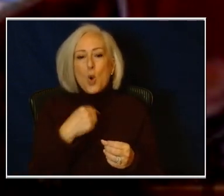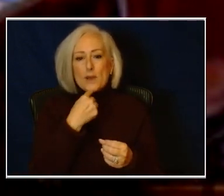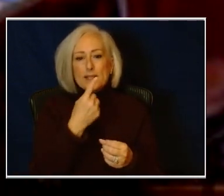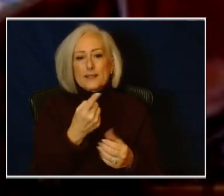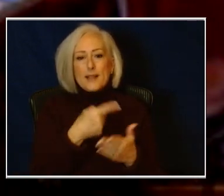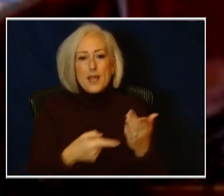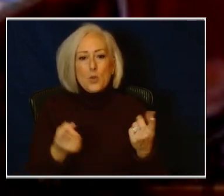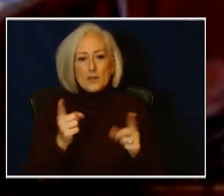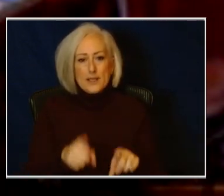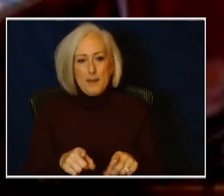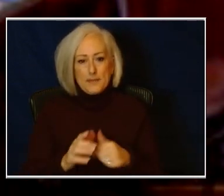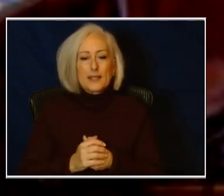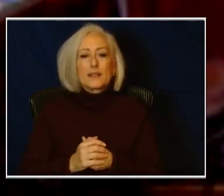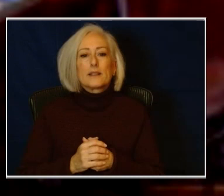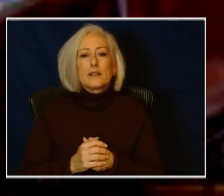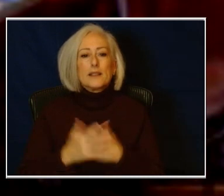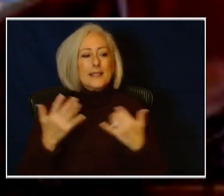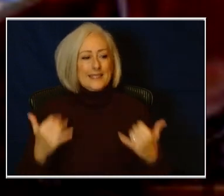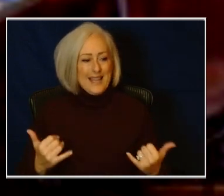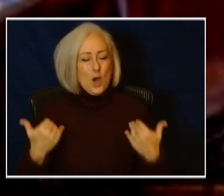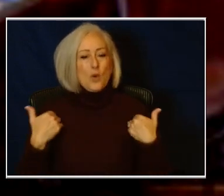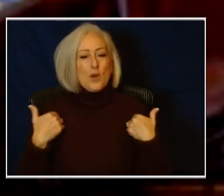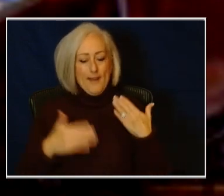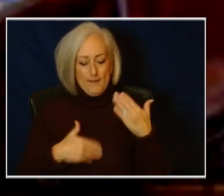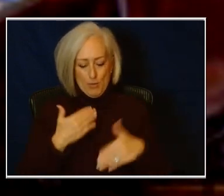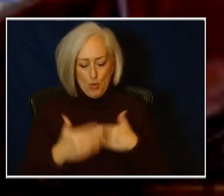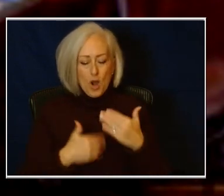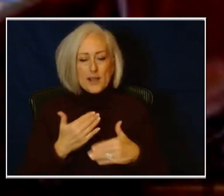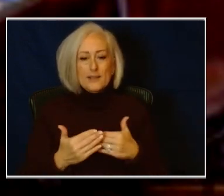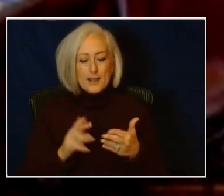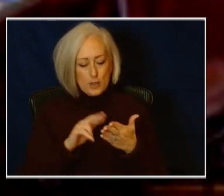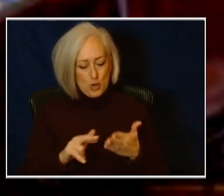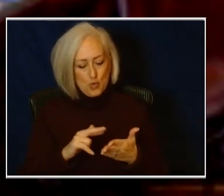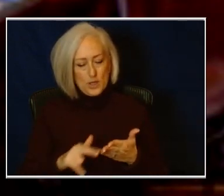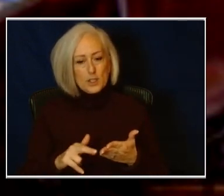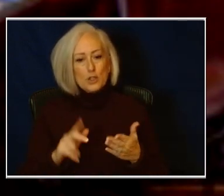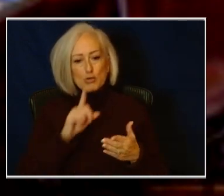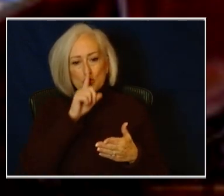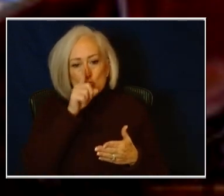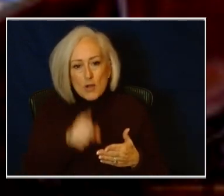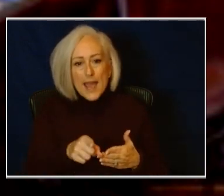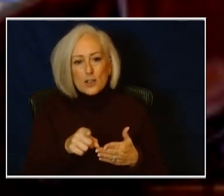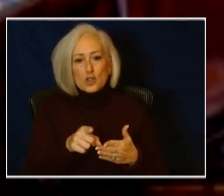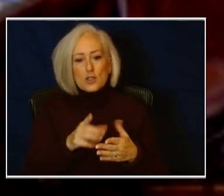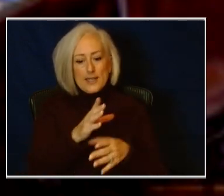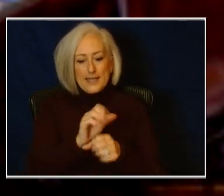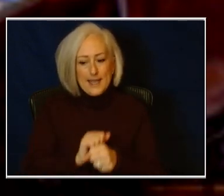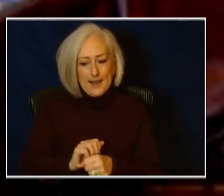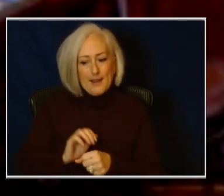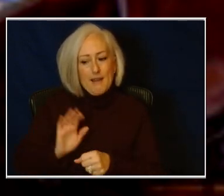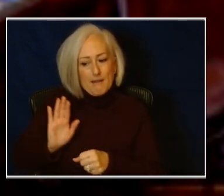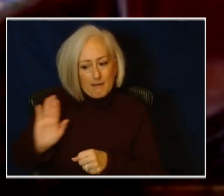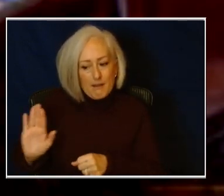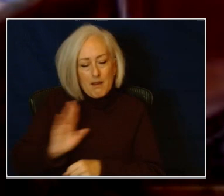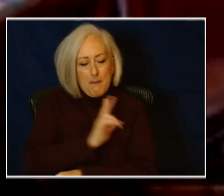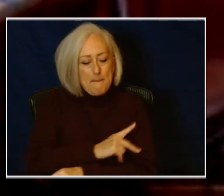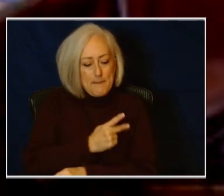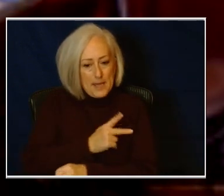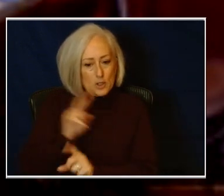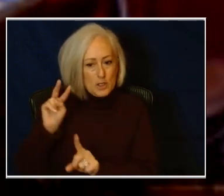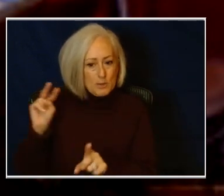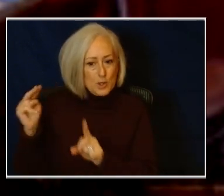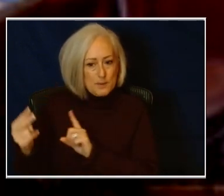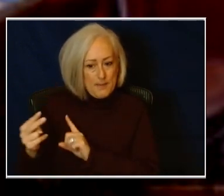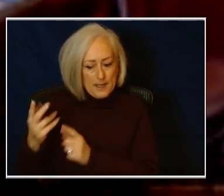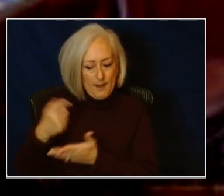going on. So then now there's a process and a lot of research to actually get the patient's perspective and opinion about what's